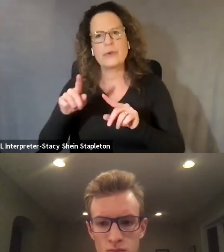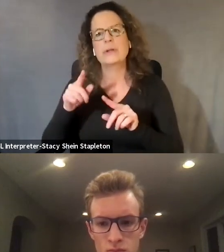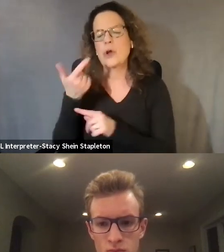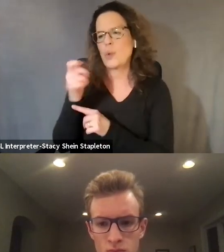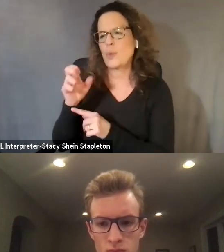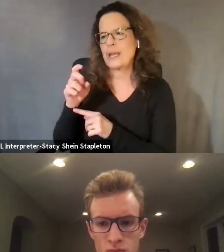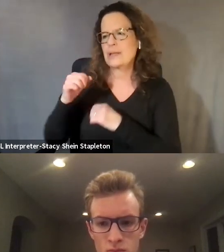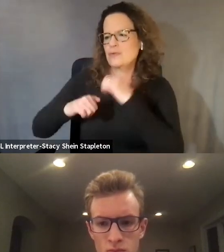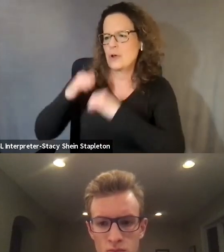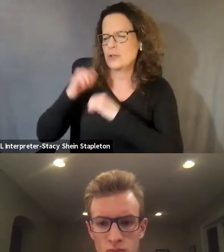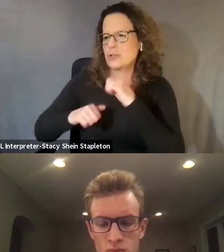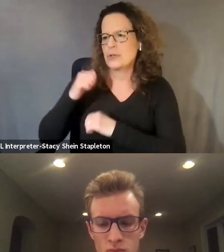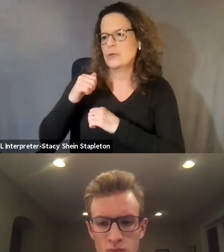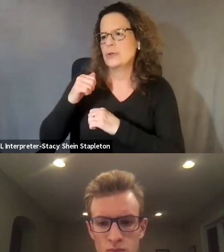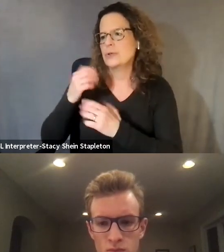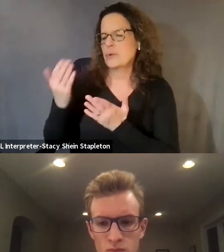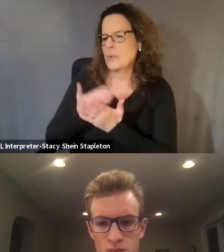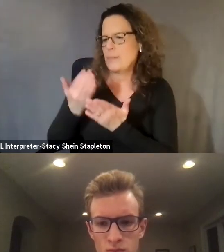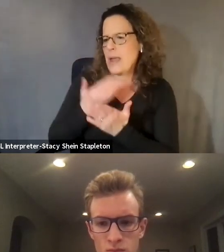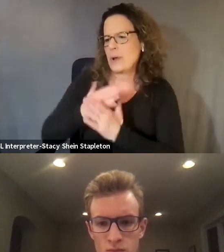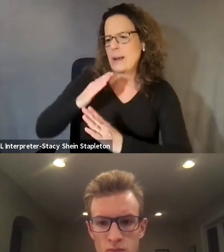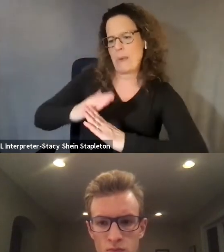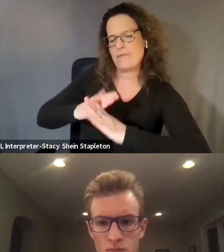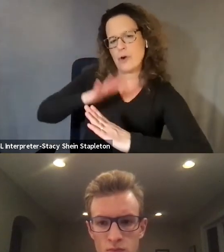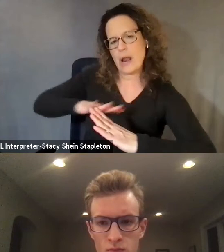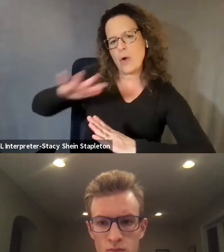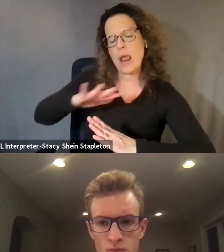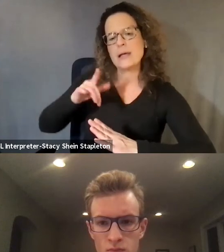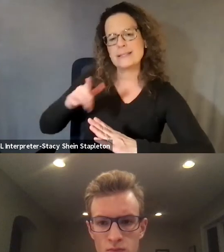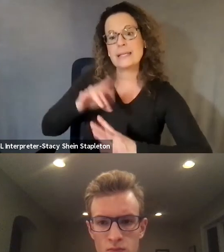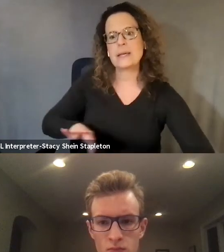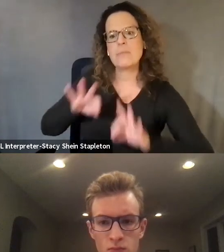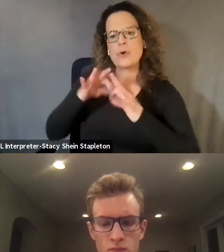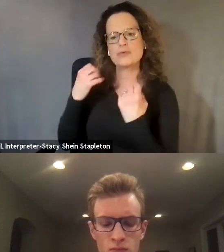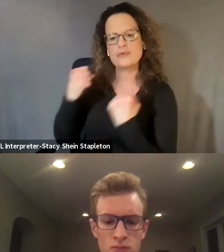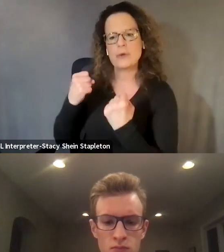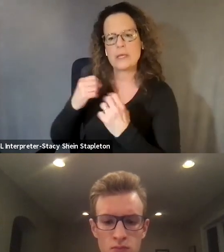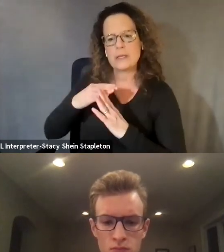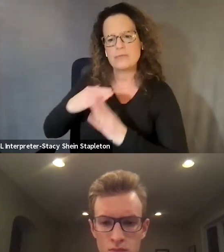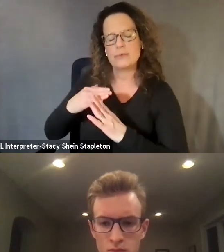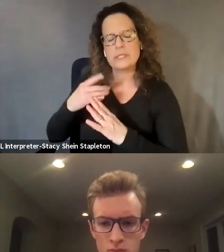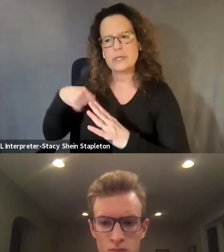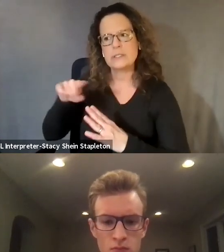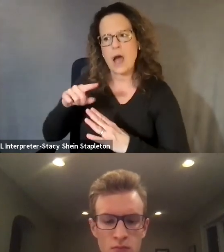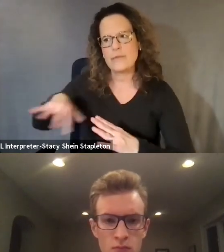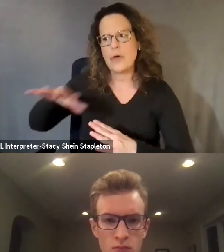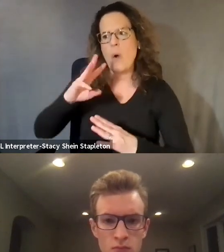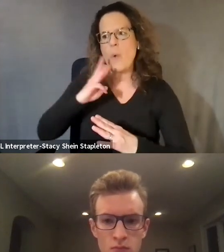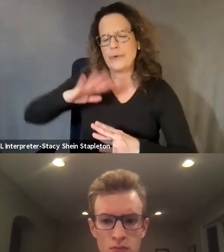infrastructure, repairing buffer zones. Those are absolutely essential to strengthening the resilience of